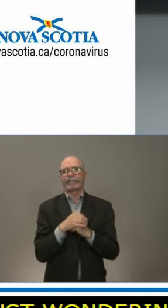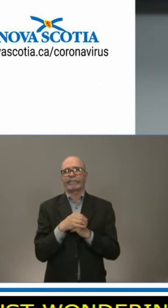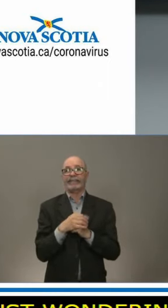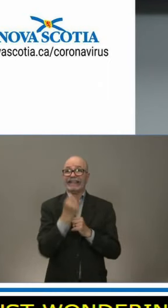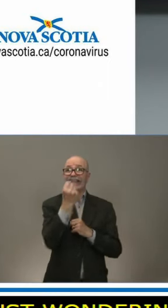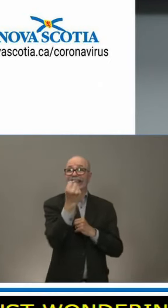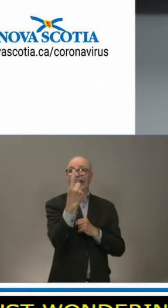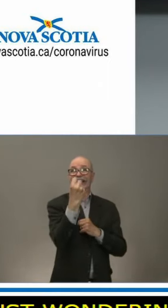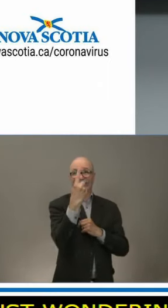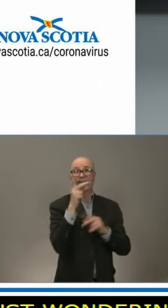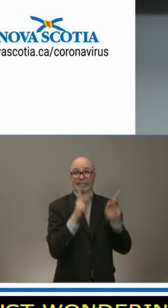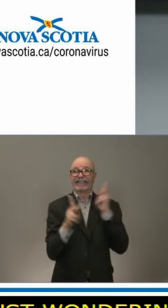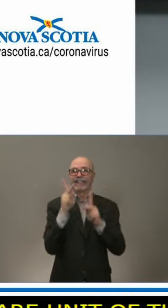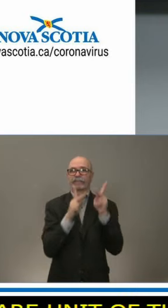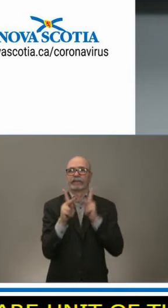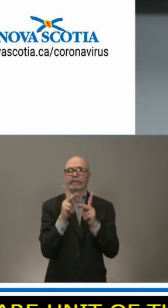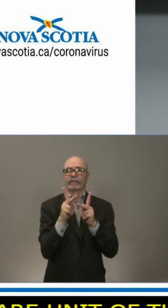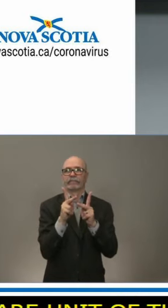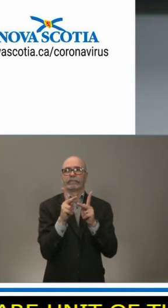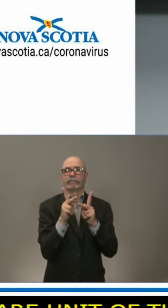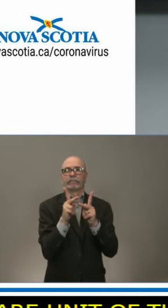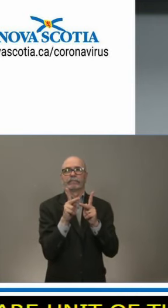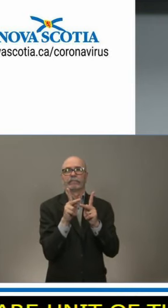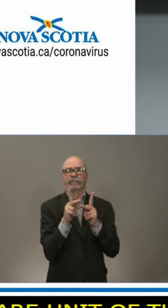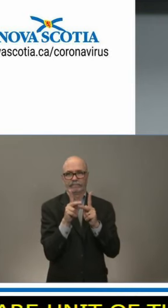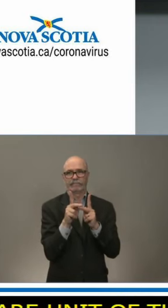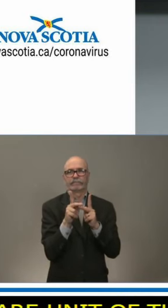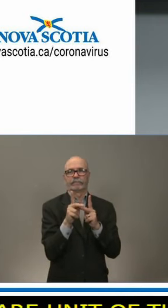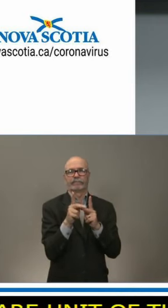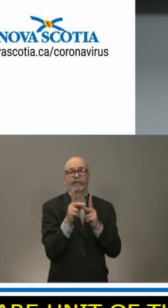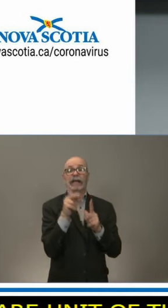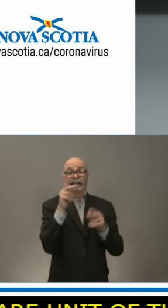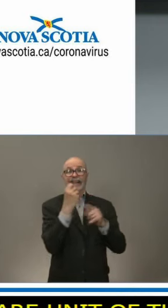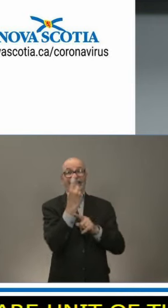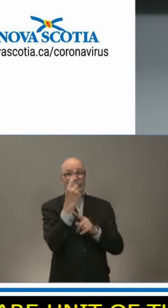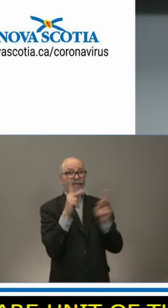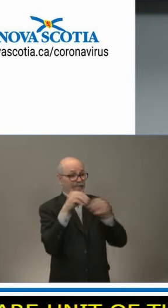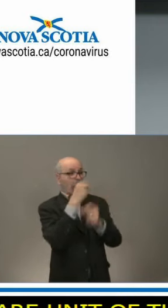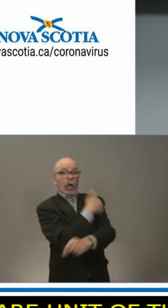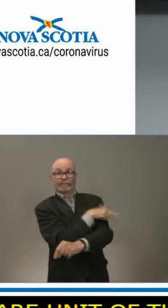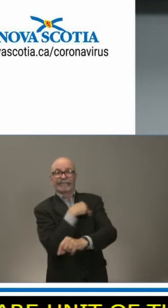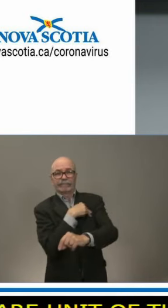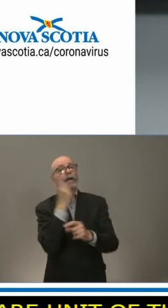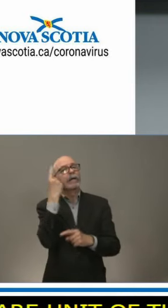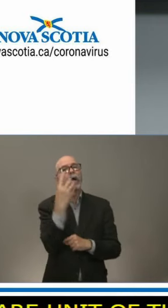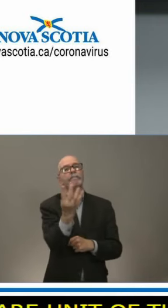intensive care and 5 who are in more non-intensive units.